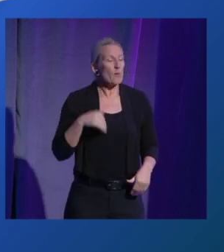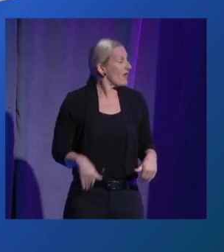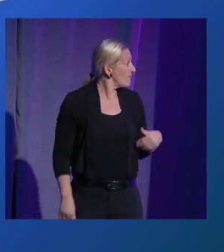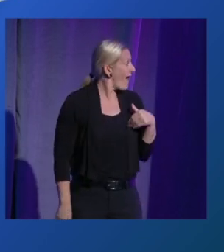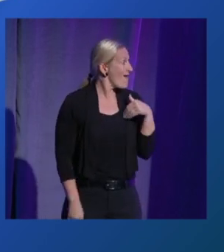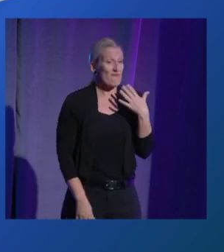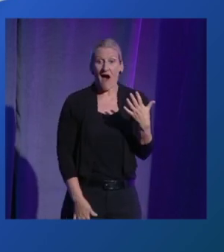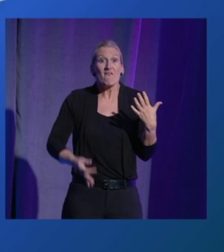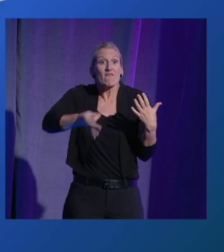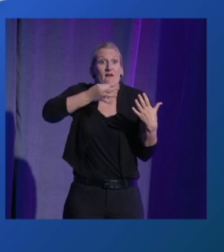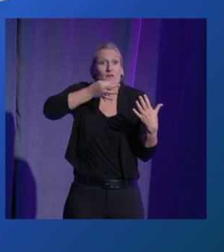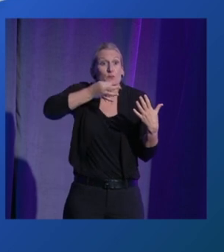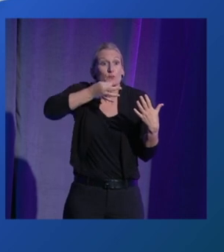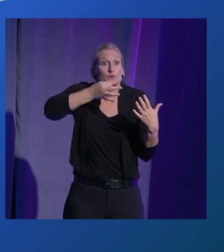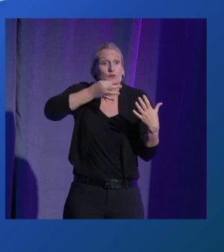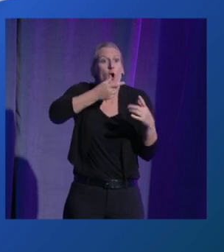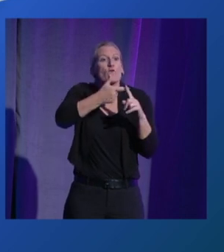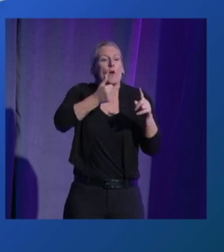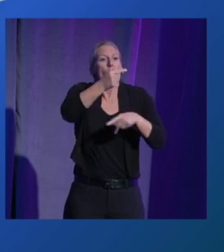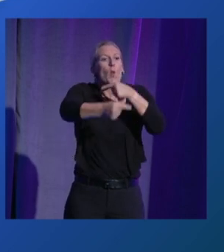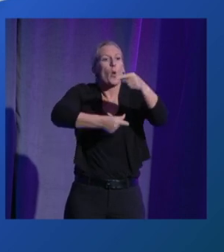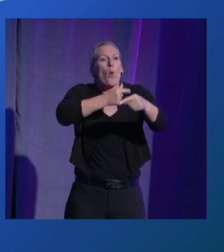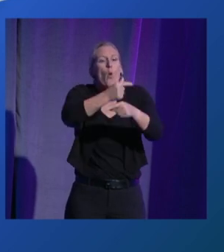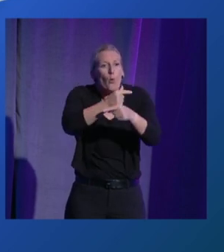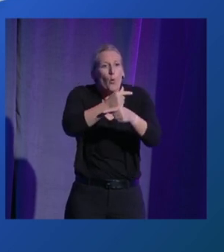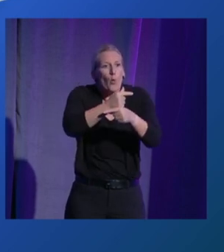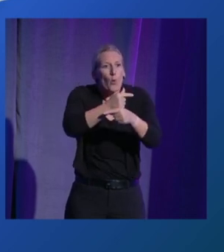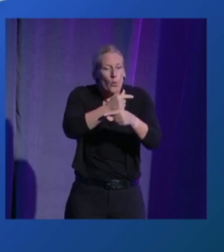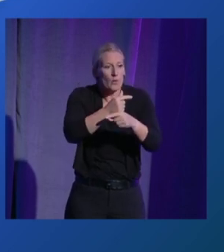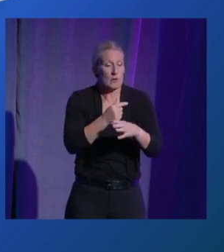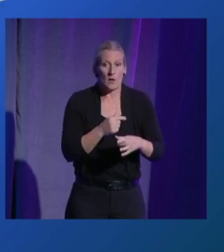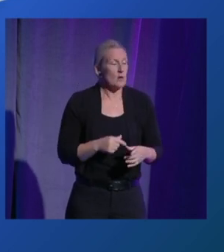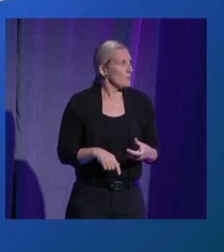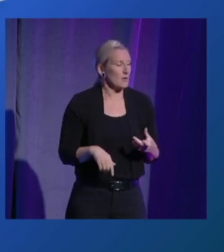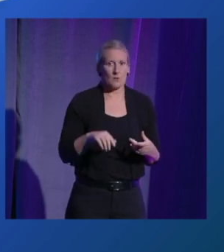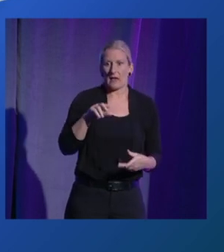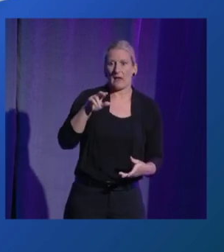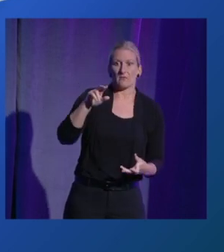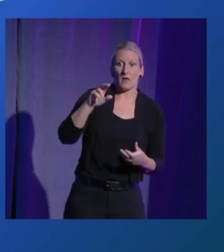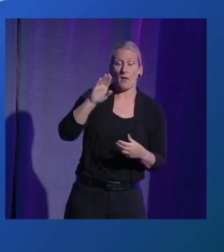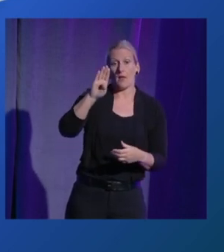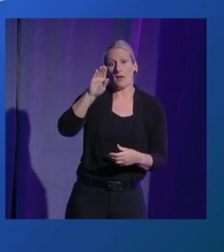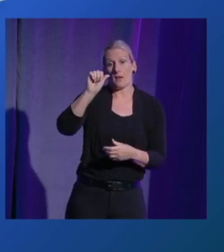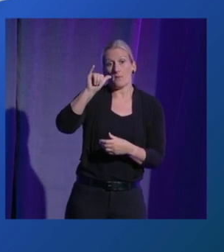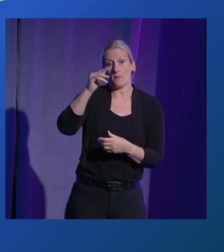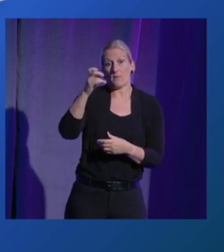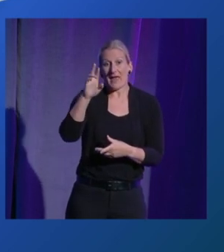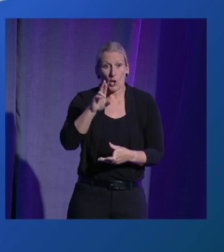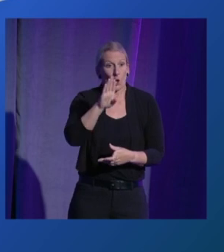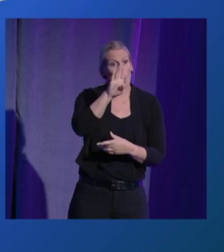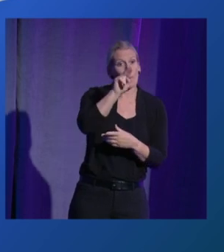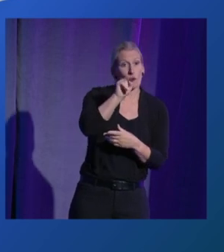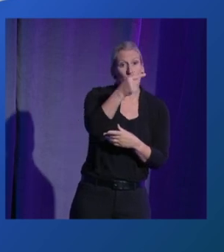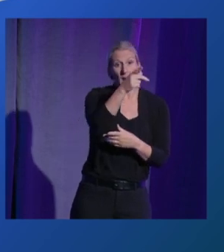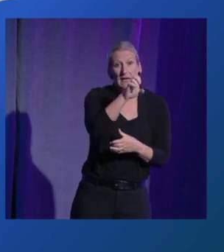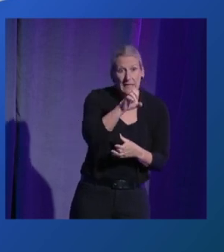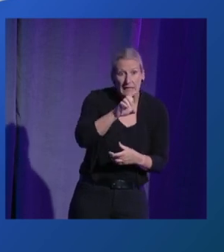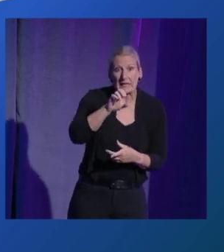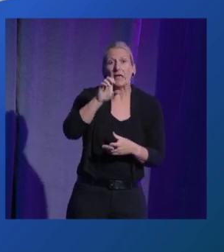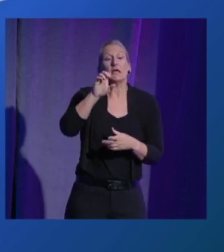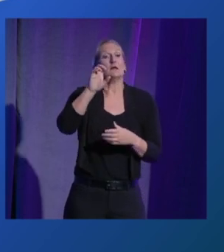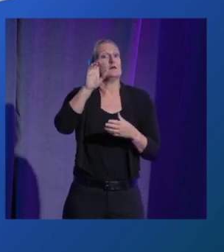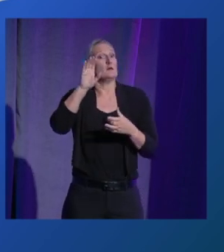global scale but the Danforth plant Science Center Taylor geospatial Institute Bayer bungi NGA all have an